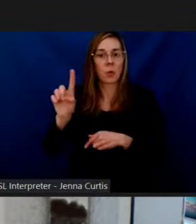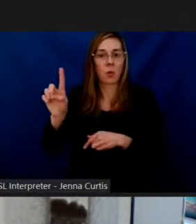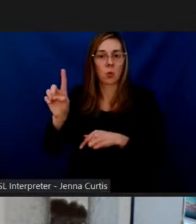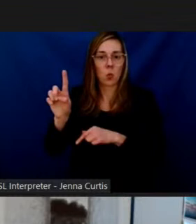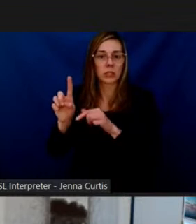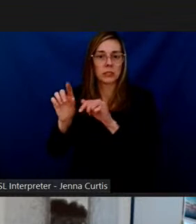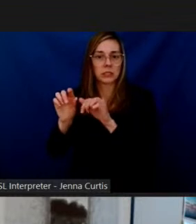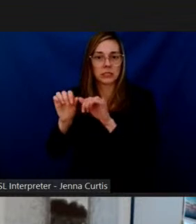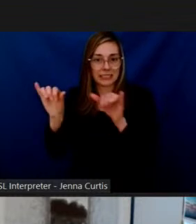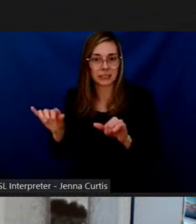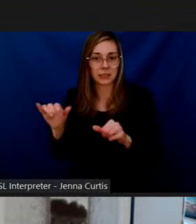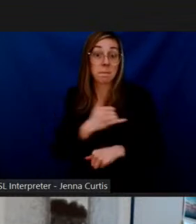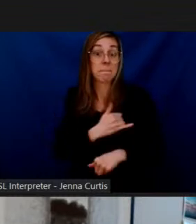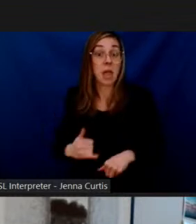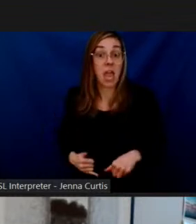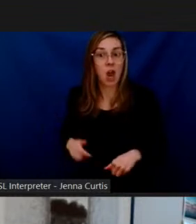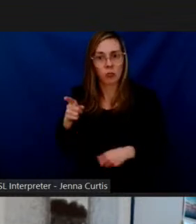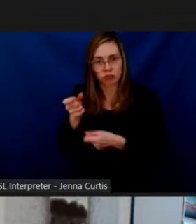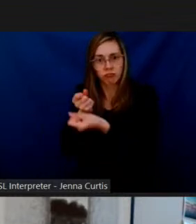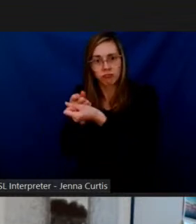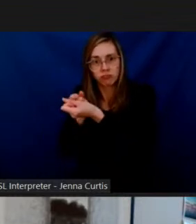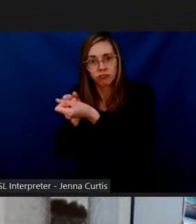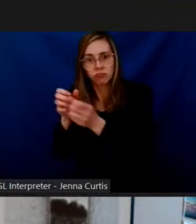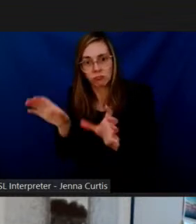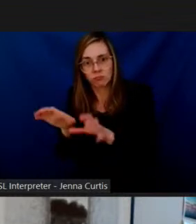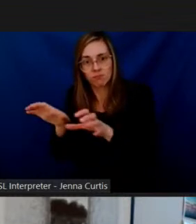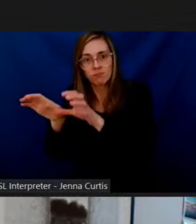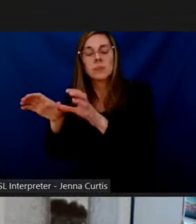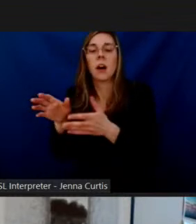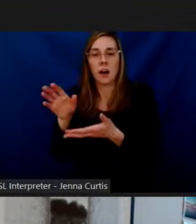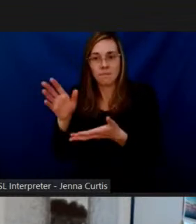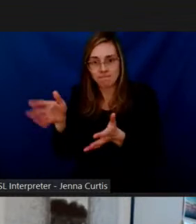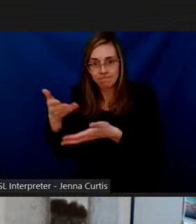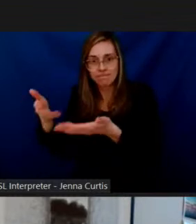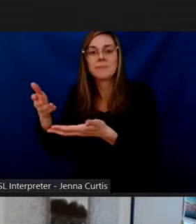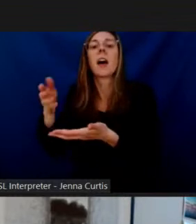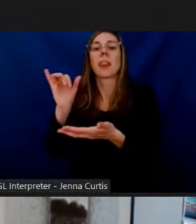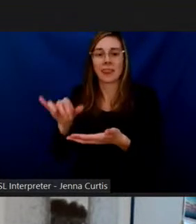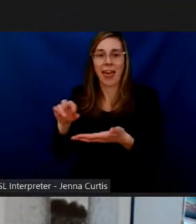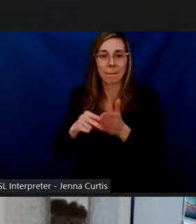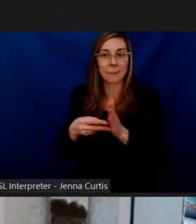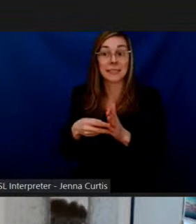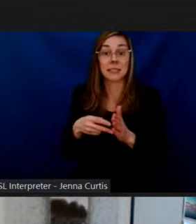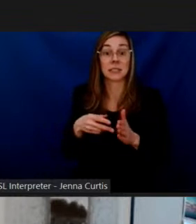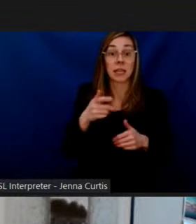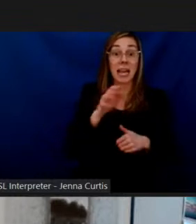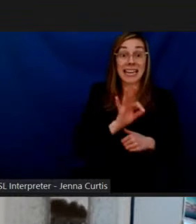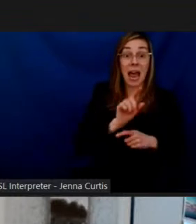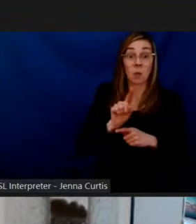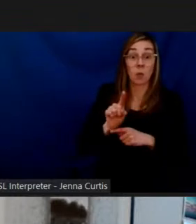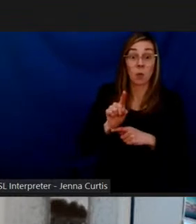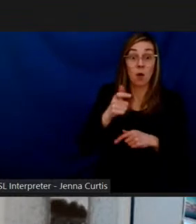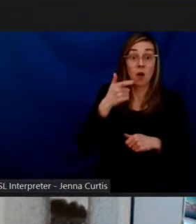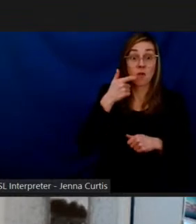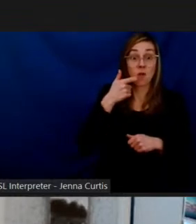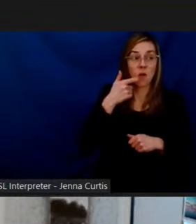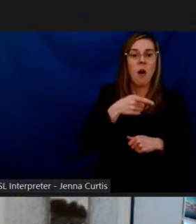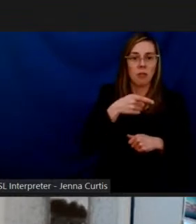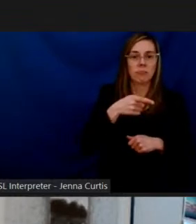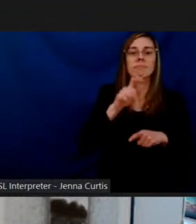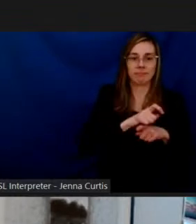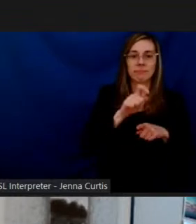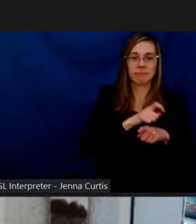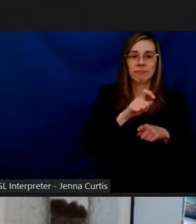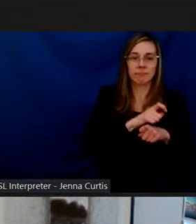more non-emergency calls be routed that way, taking the load off 911 so the current call taking staff can handle their calls. And then I see